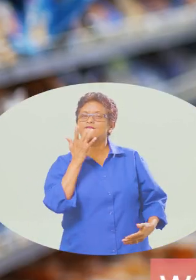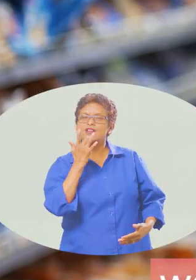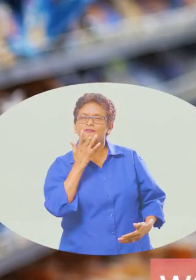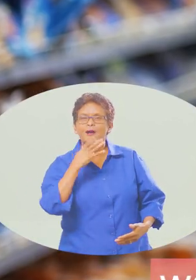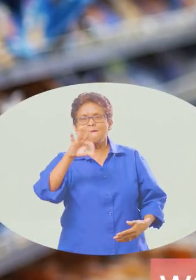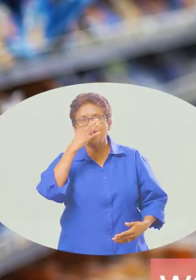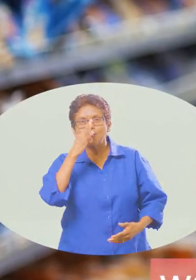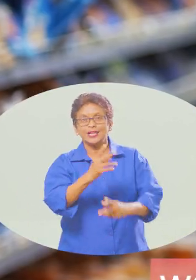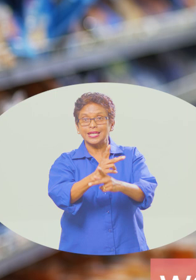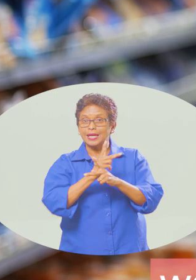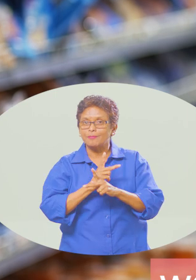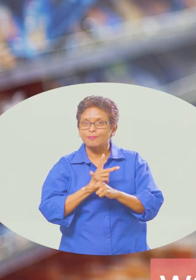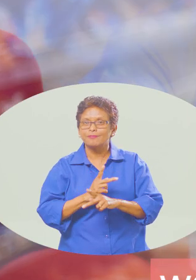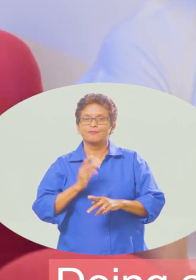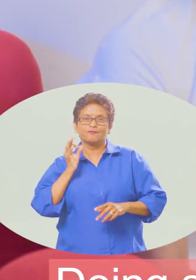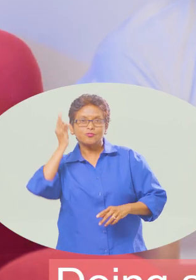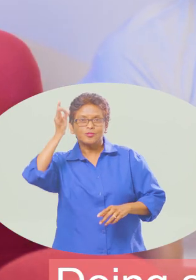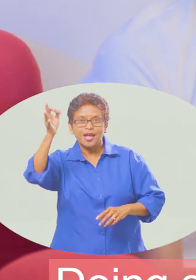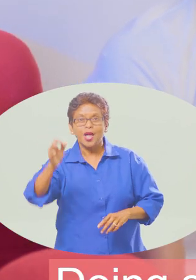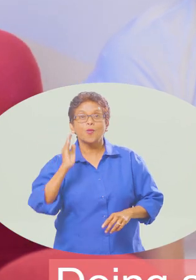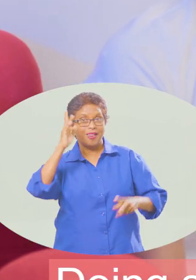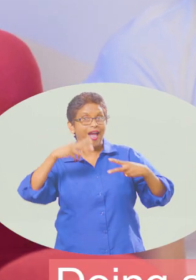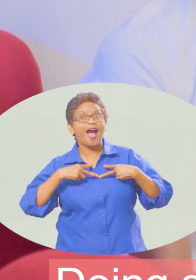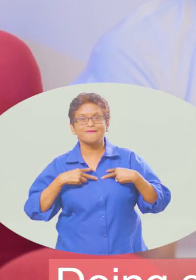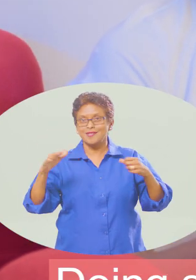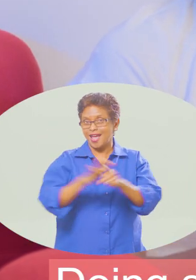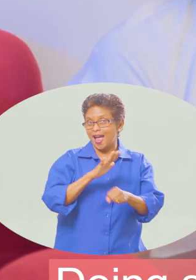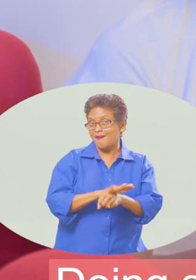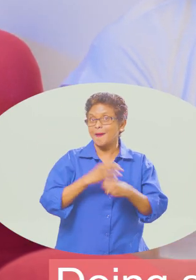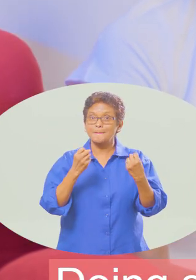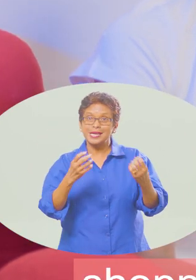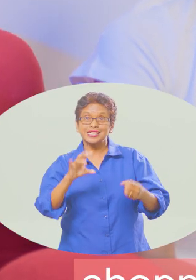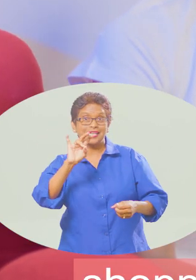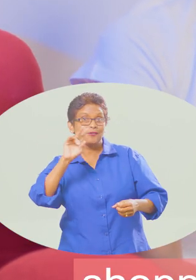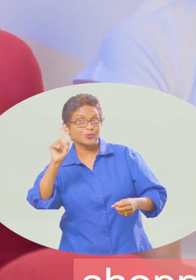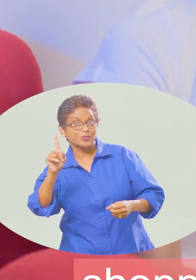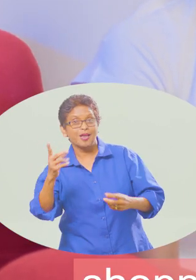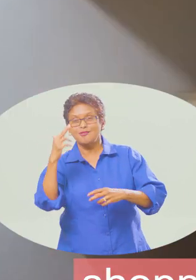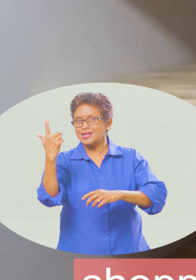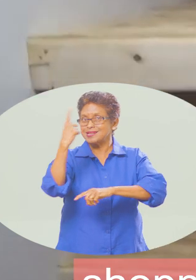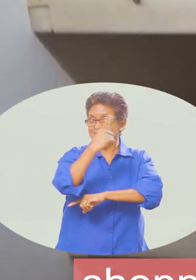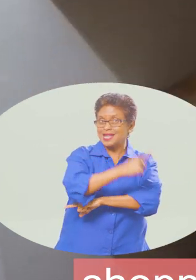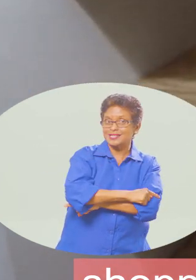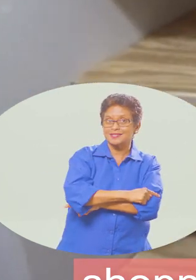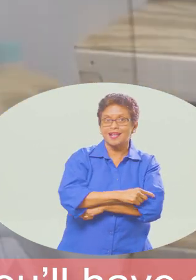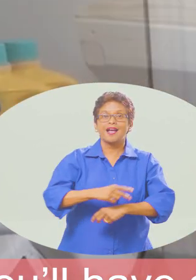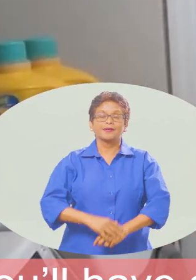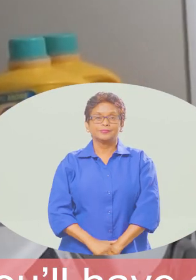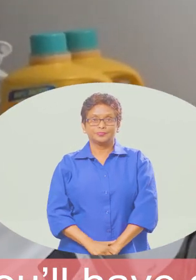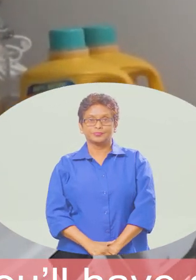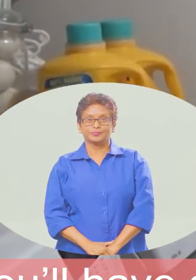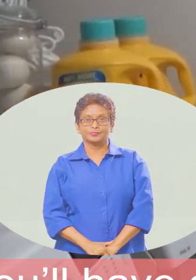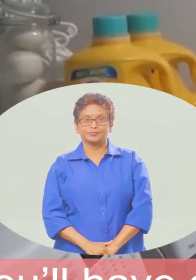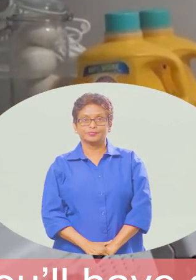water or your child's favorite cereal. Doing simple things like this every time you go shopping will be helpful. Before you know it, you'll have a